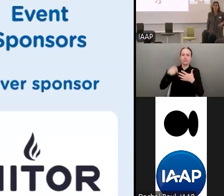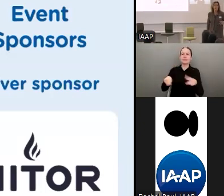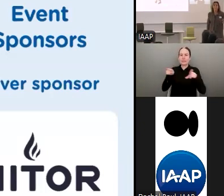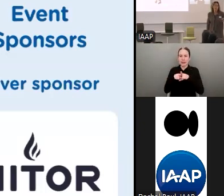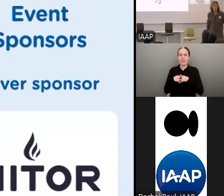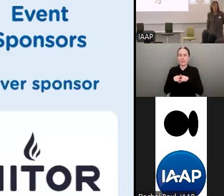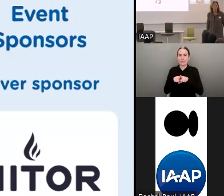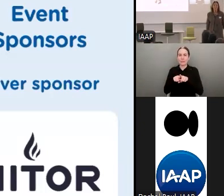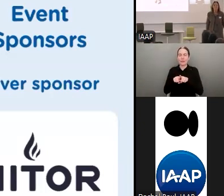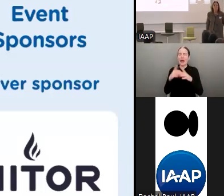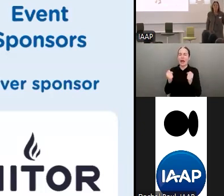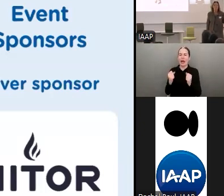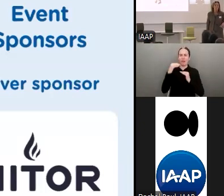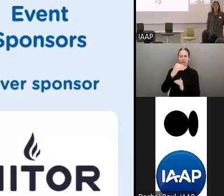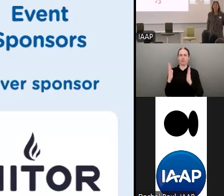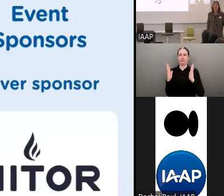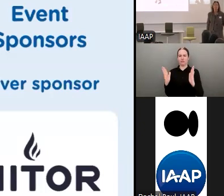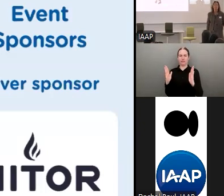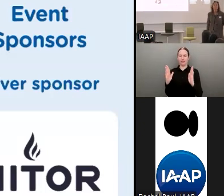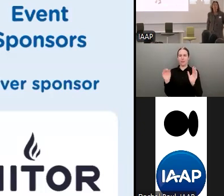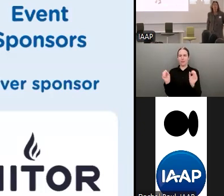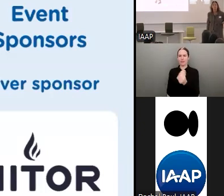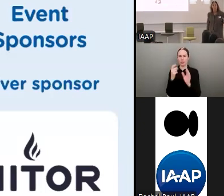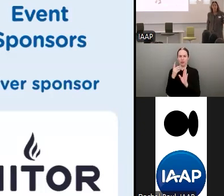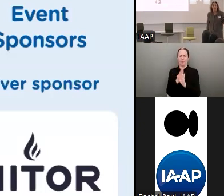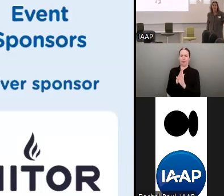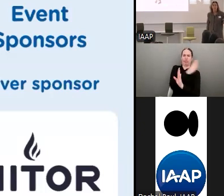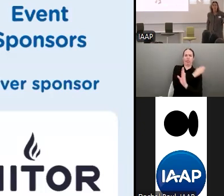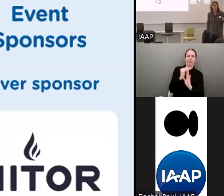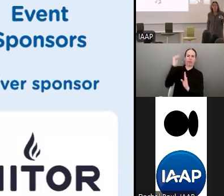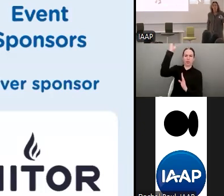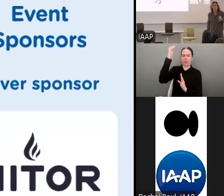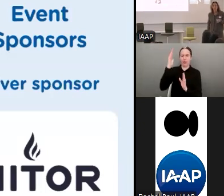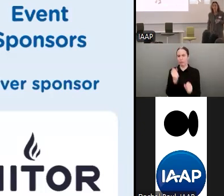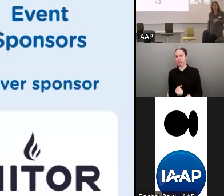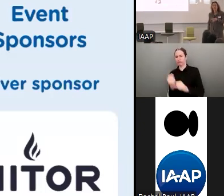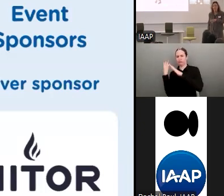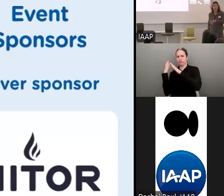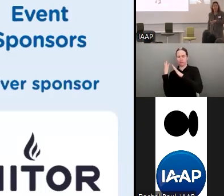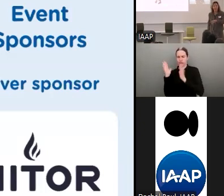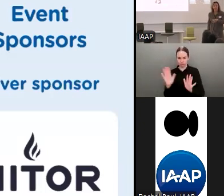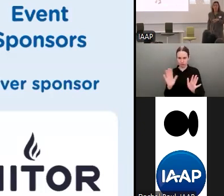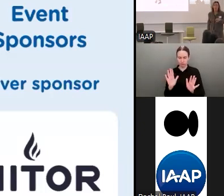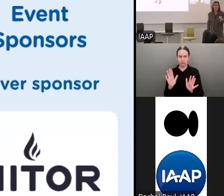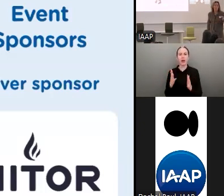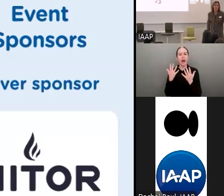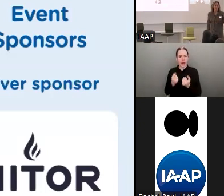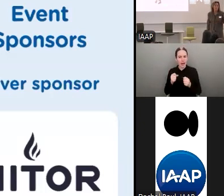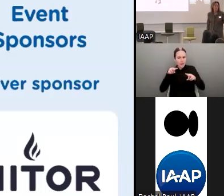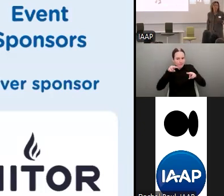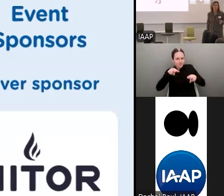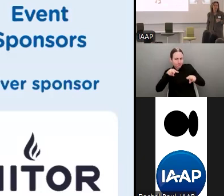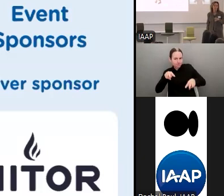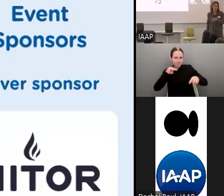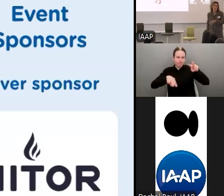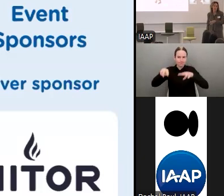can't kind of do something completely different or just judge the whole thing, but there will be monitoring and surveillance